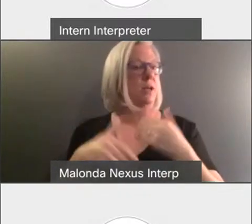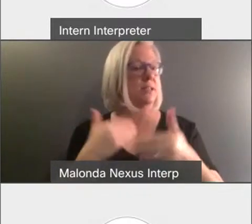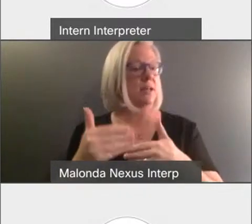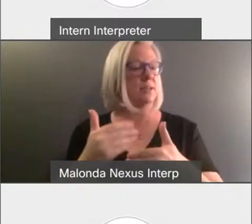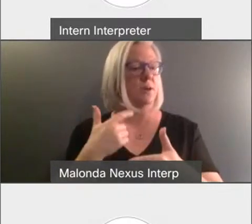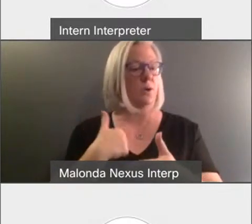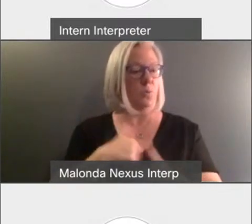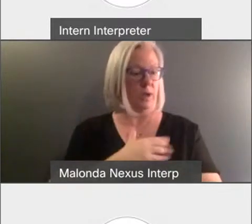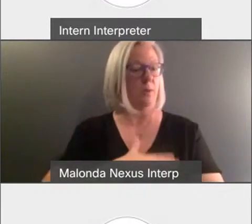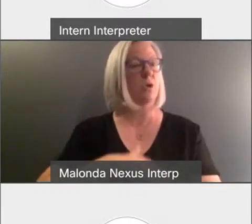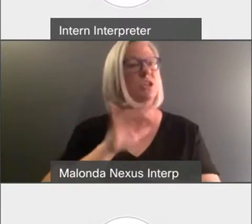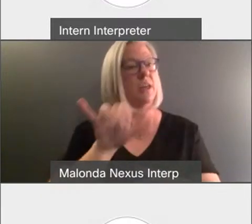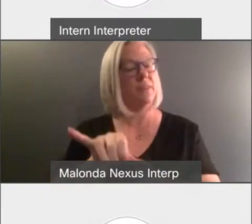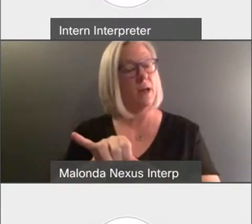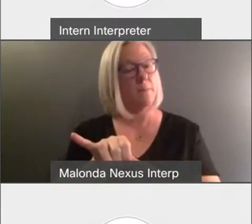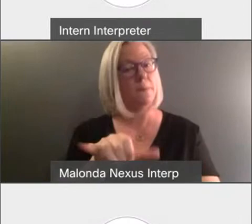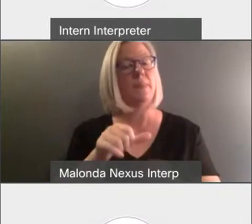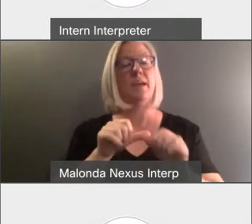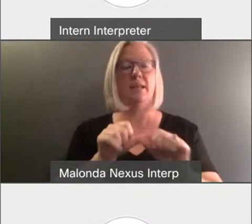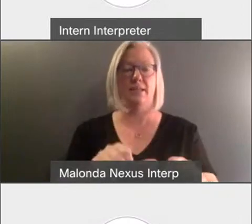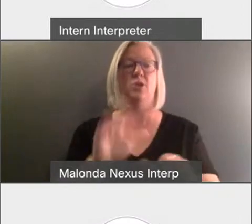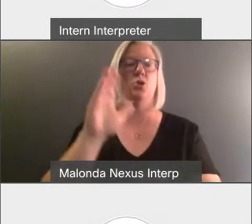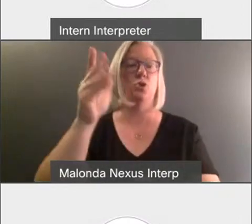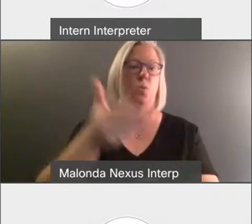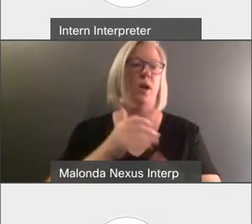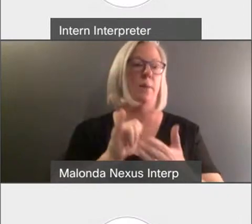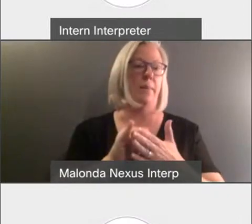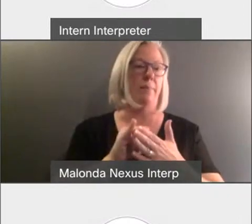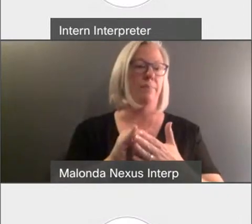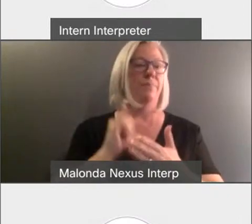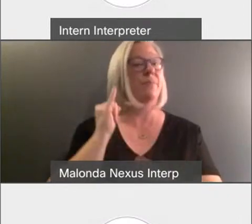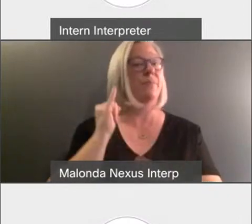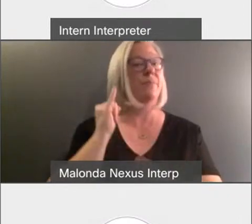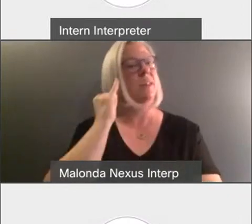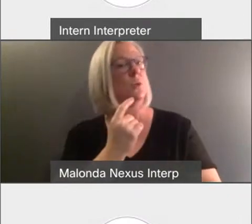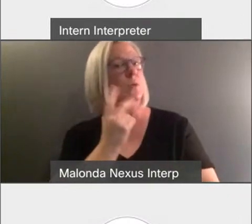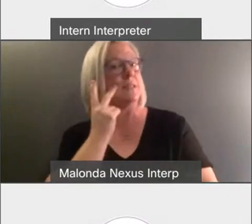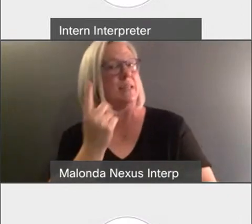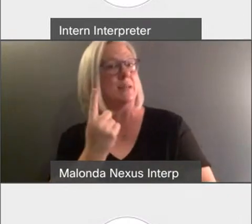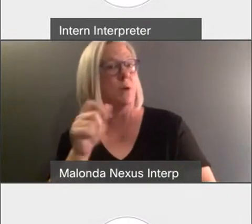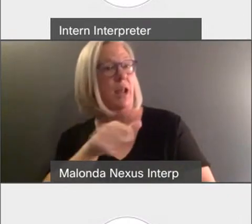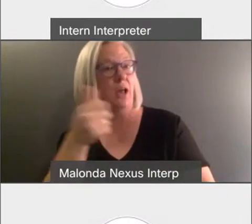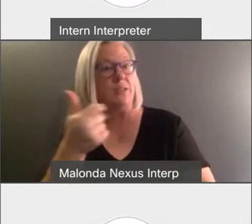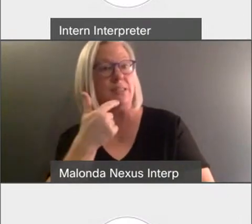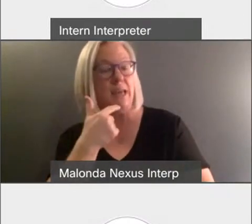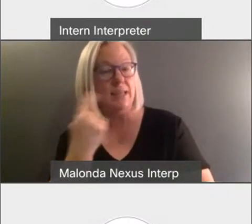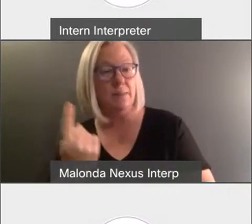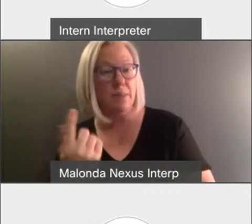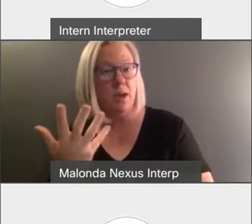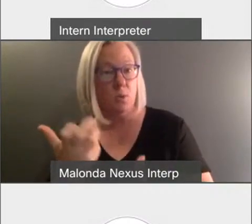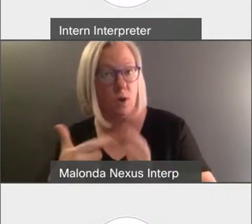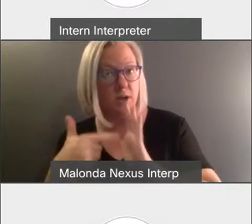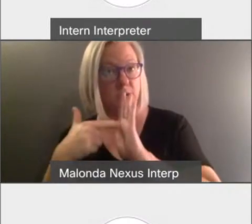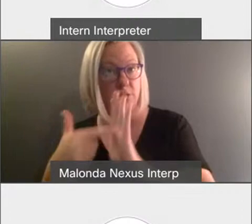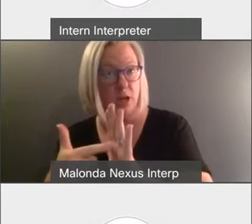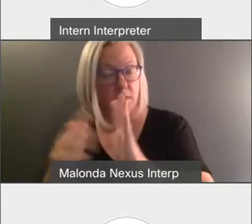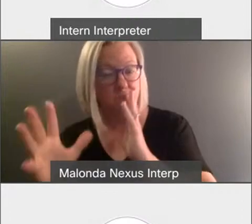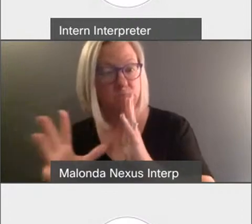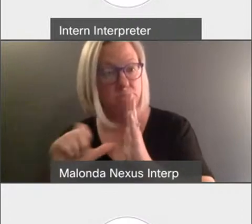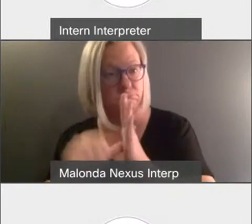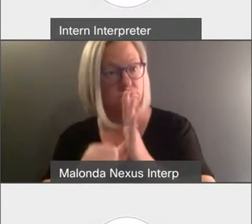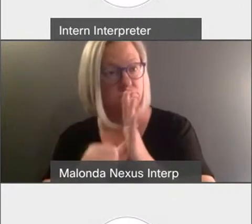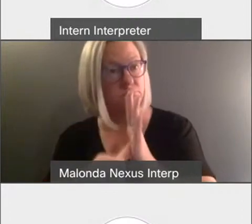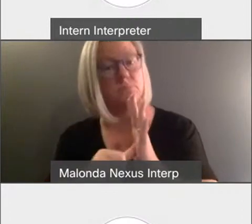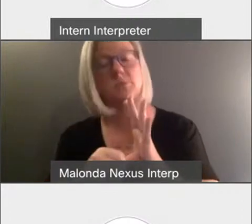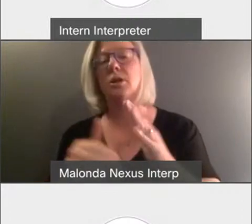comments, and we continue to welcome those comments. If you've seen somebody else saying something and you want to highlight something else, then take that opportunity